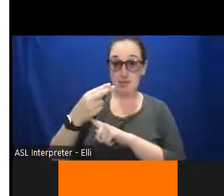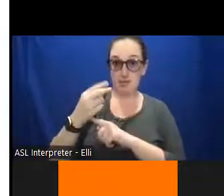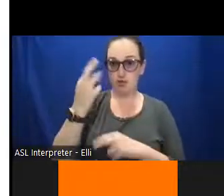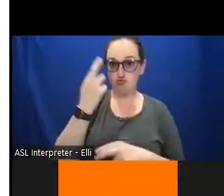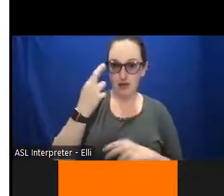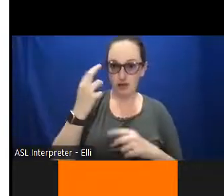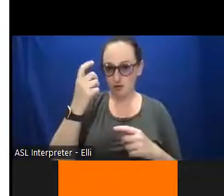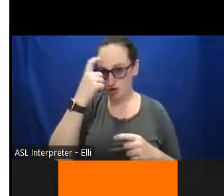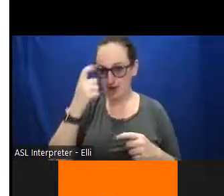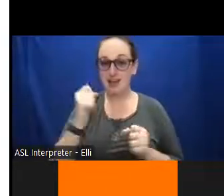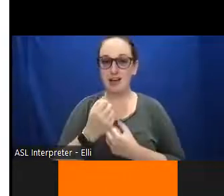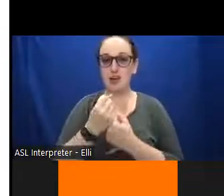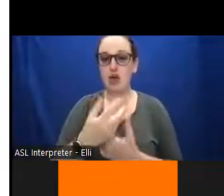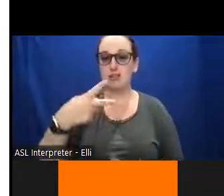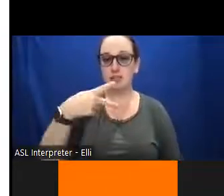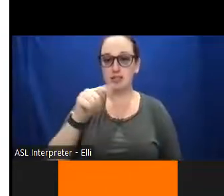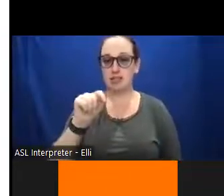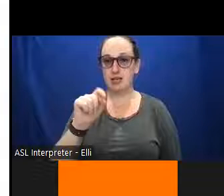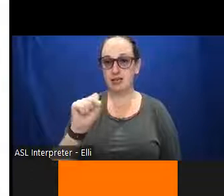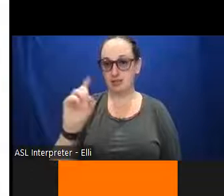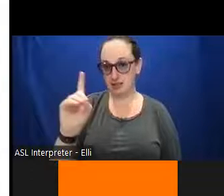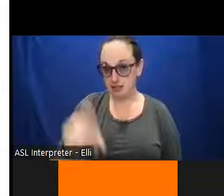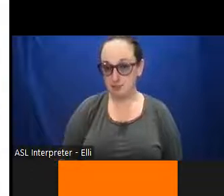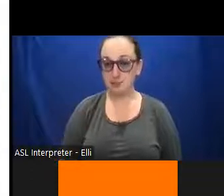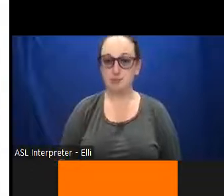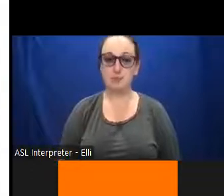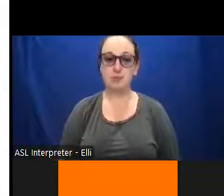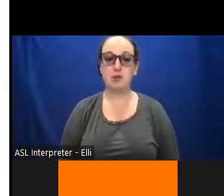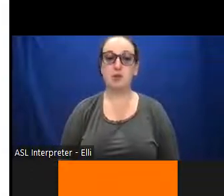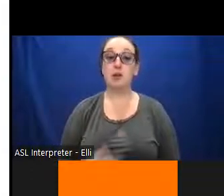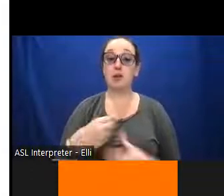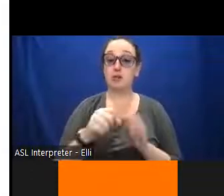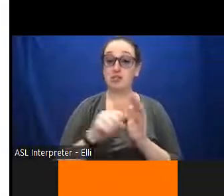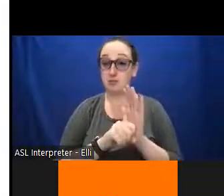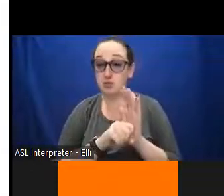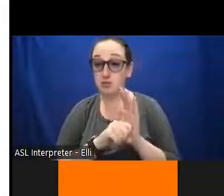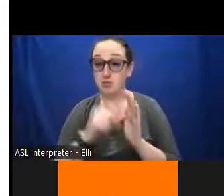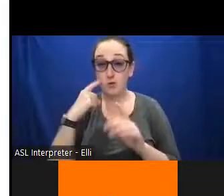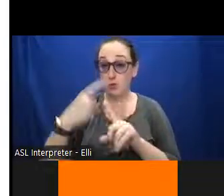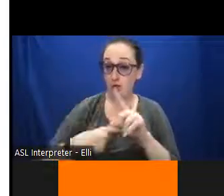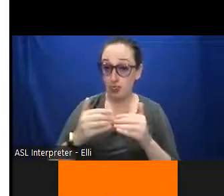lead to post-traumatic stress disorder, PTSD, with symptoms that last at least a month.